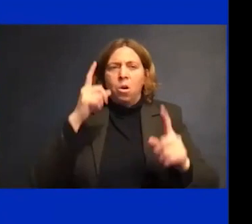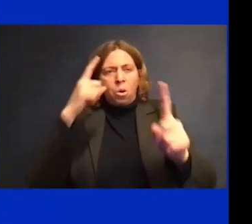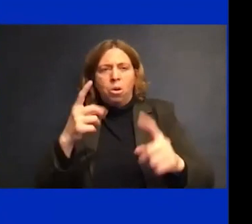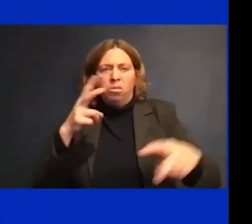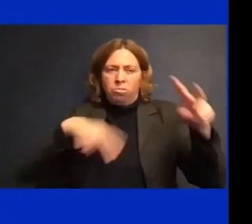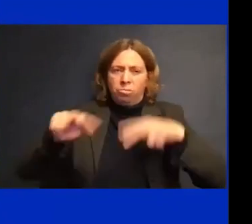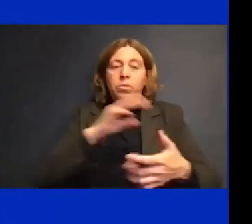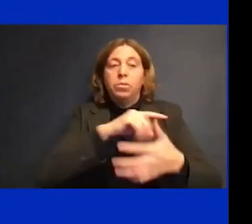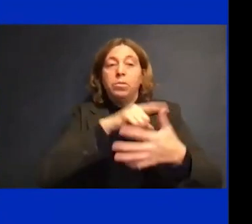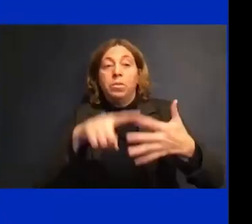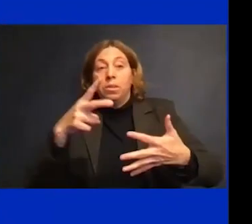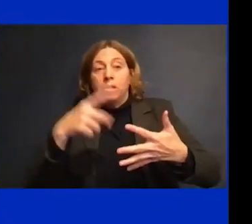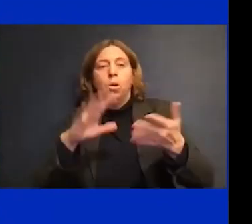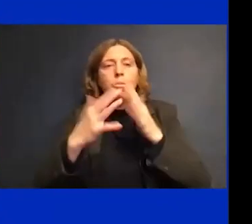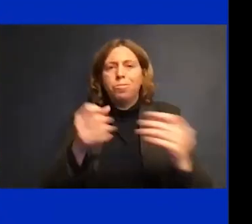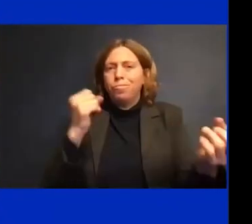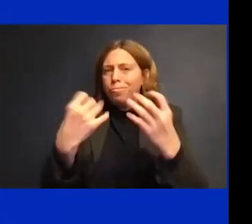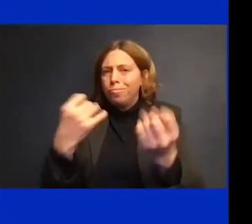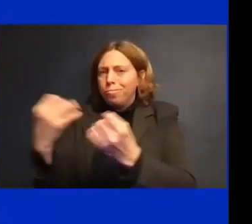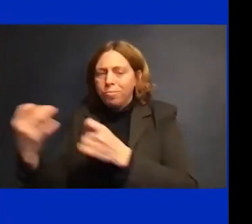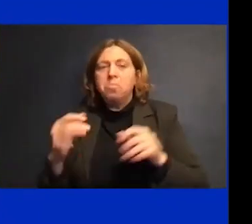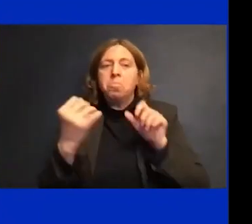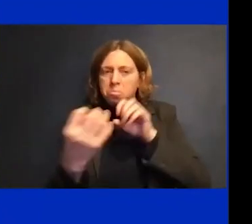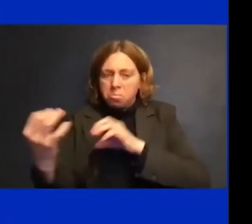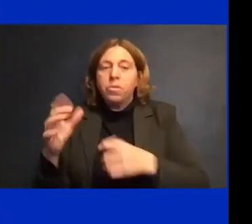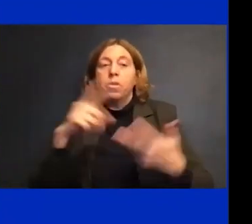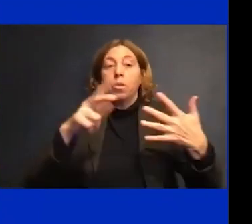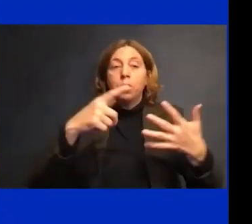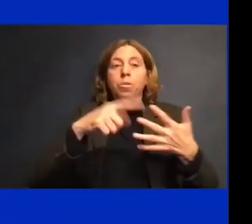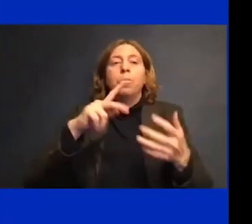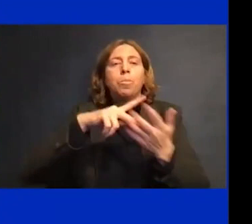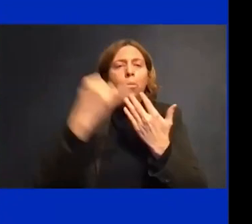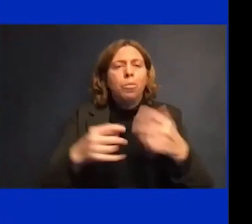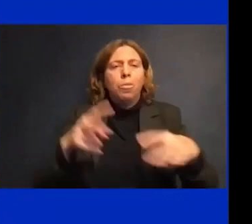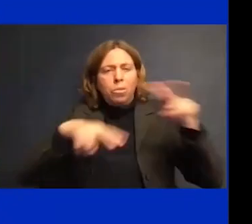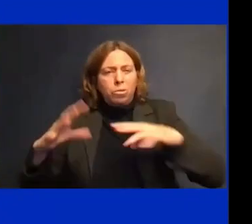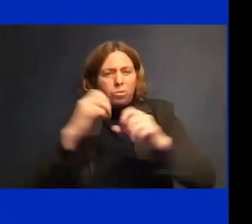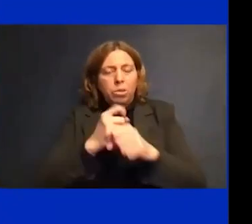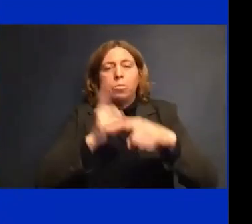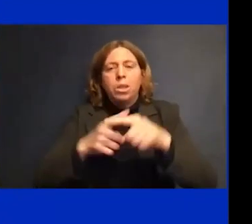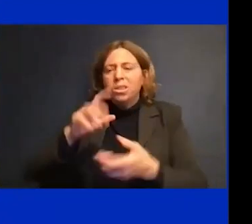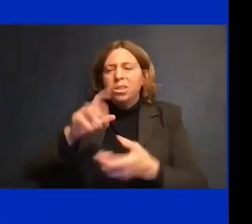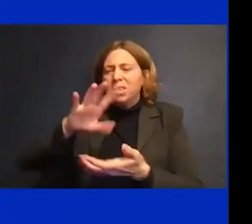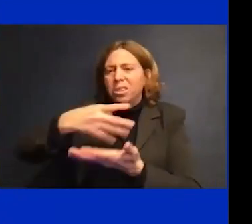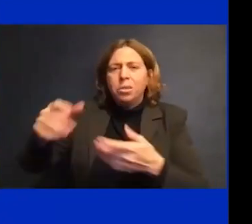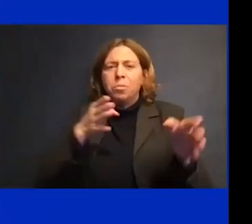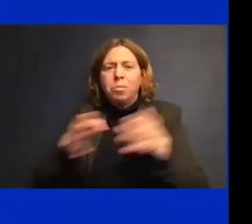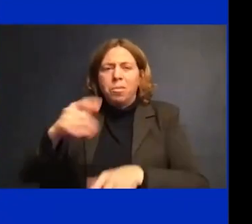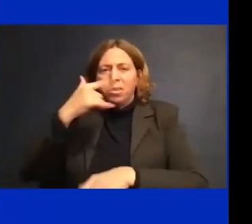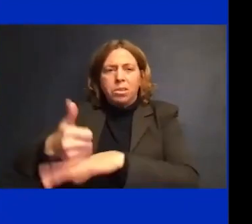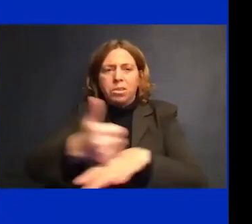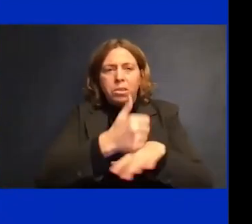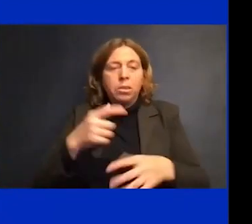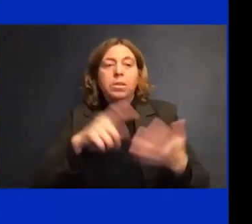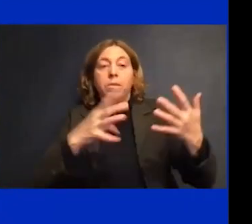engagement conducted to date, a comprehensive project overview featuring detailed site plans, an overview of